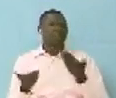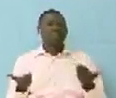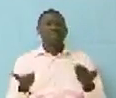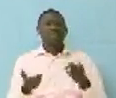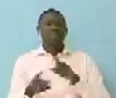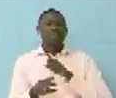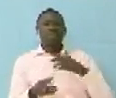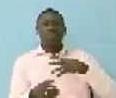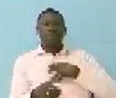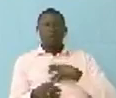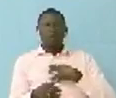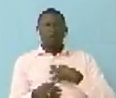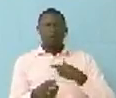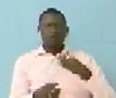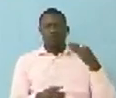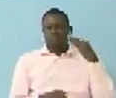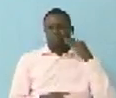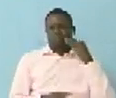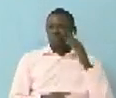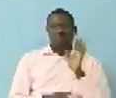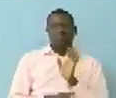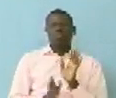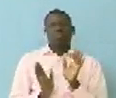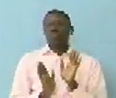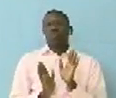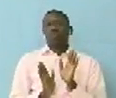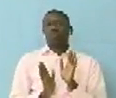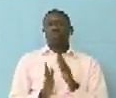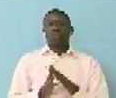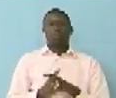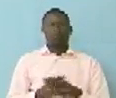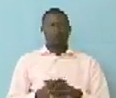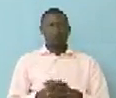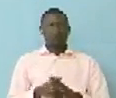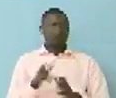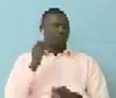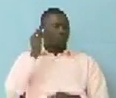I don't want the opposite. But